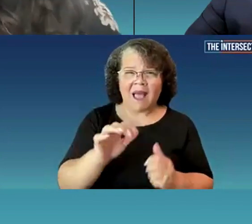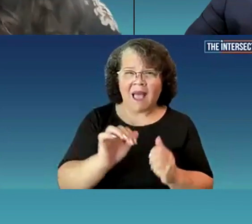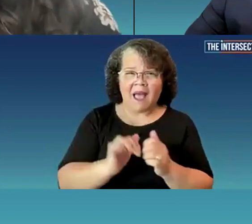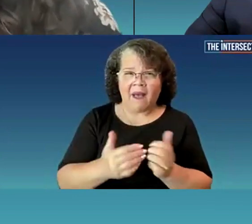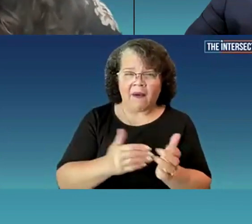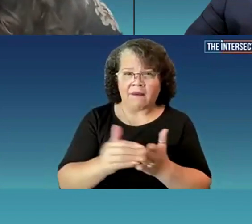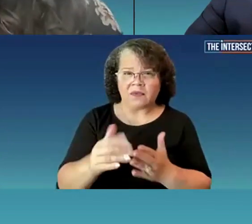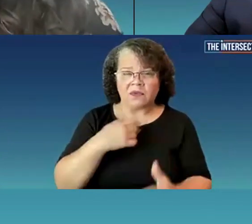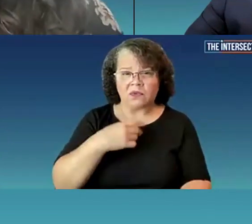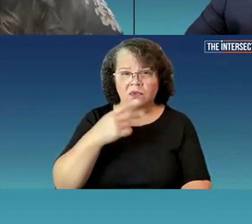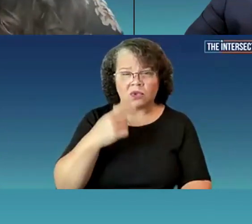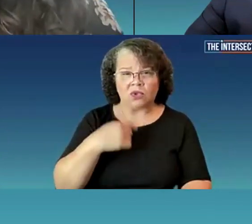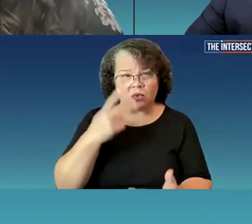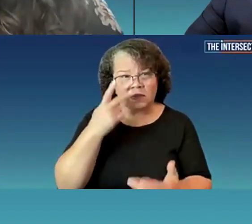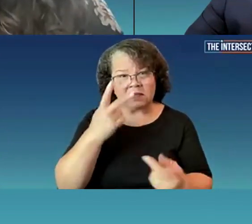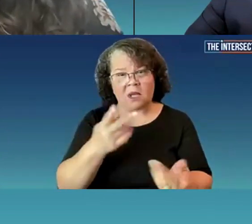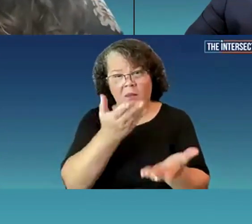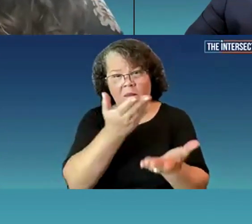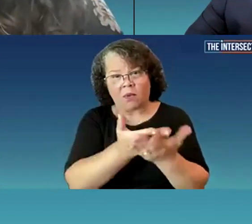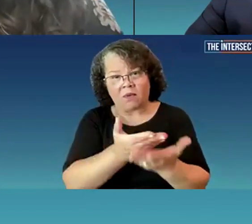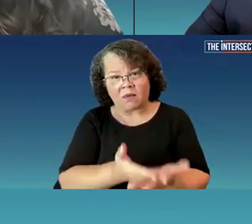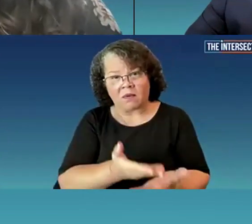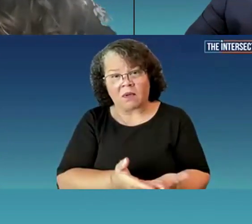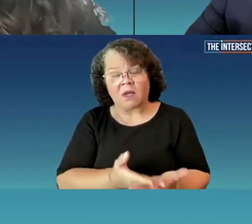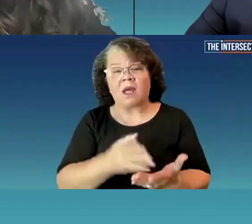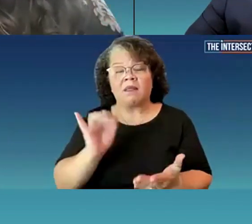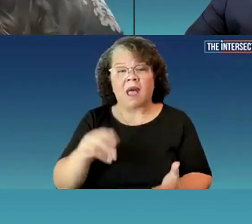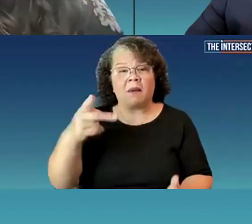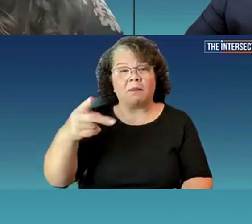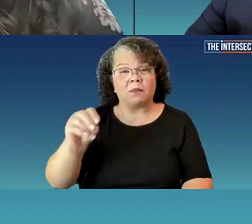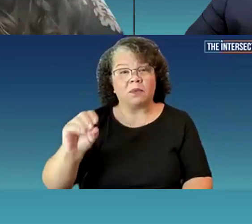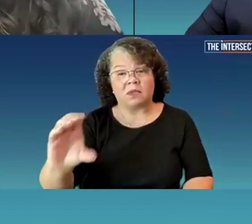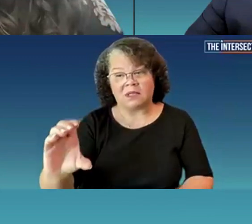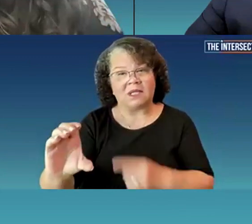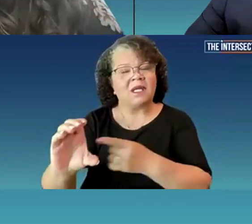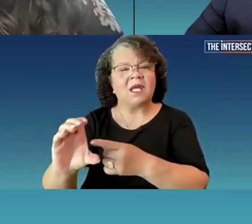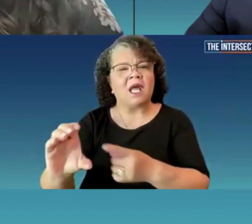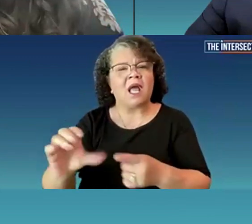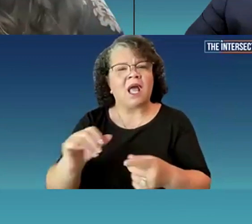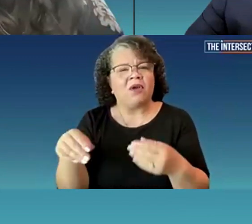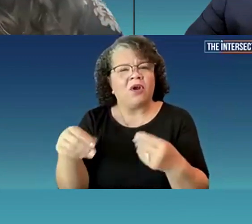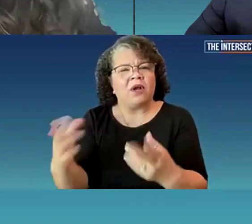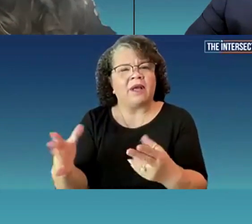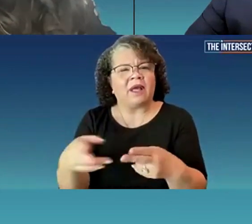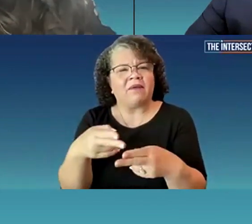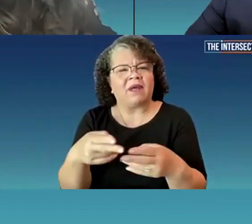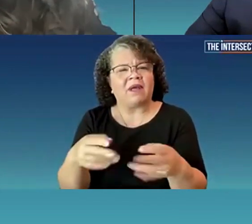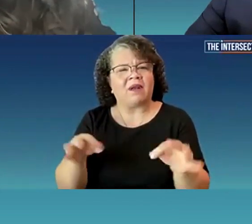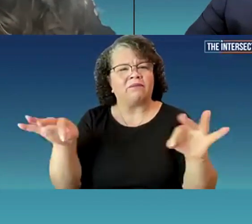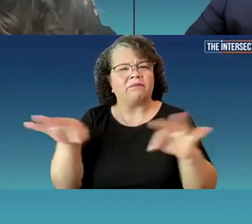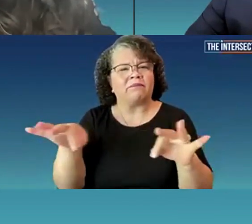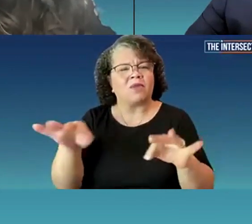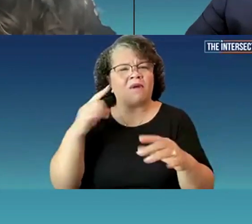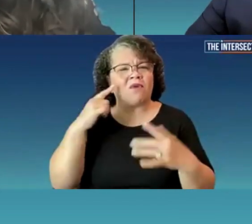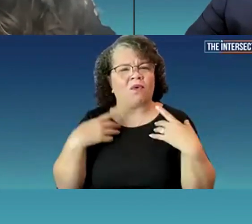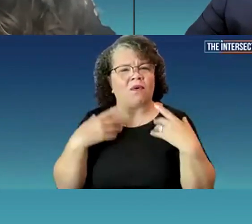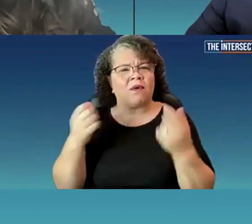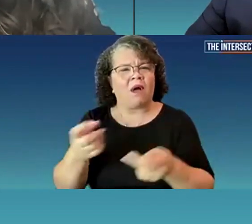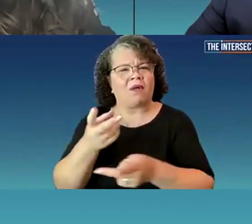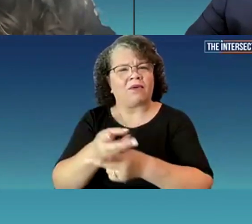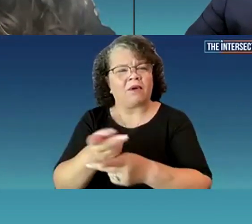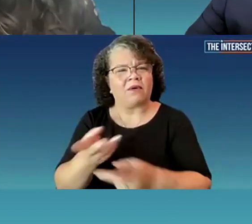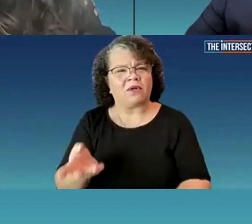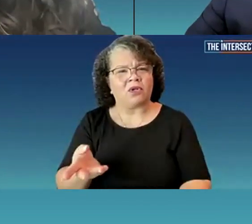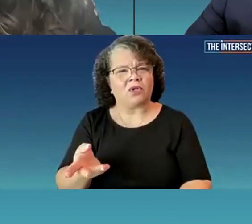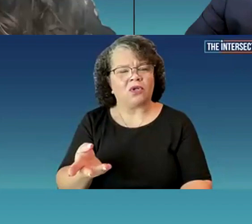times has it been proven that people of color are getting the short end of the stick in healthcare, right? The short end of the stick